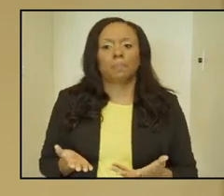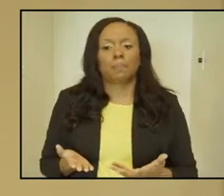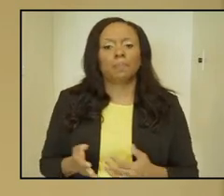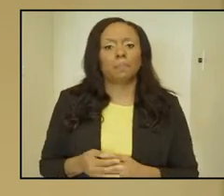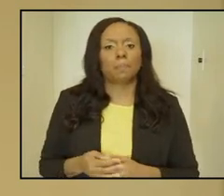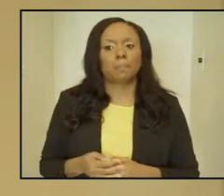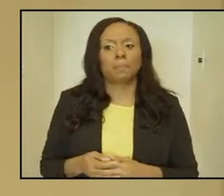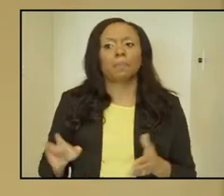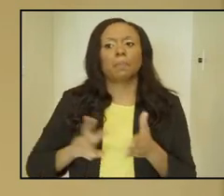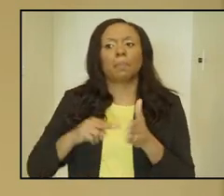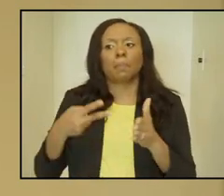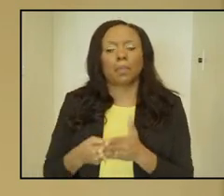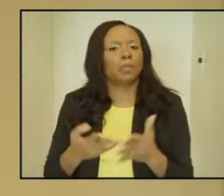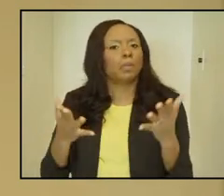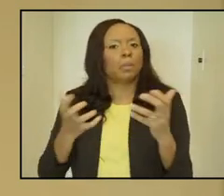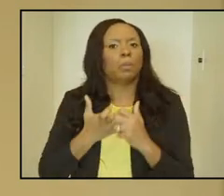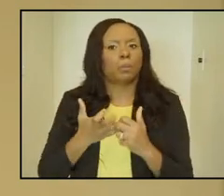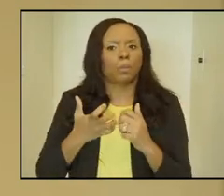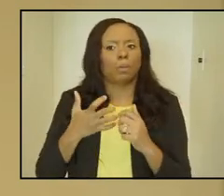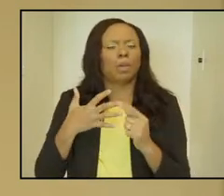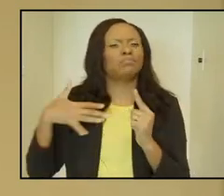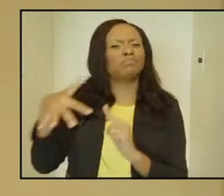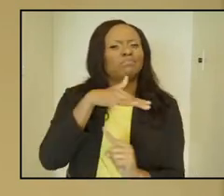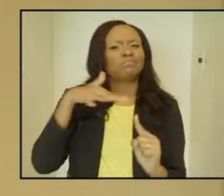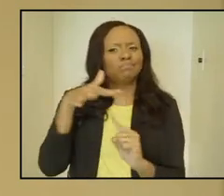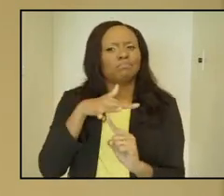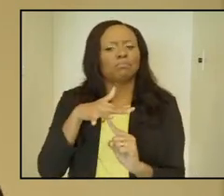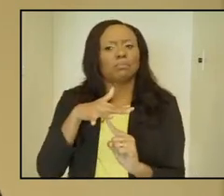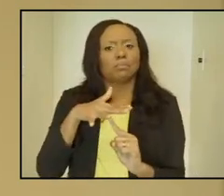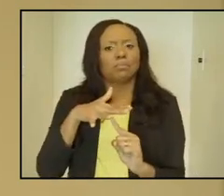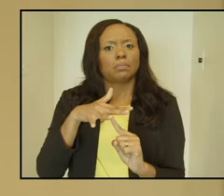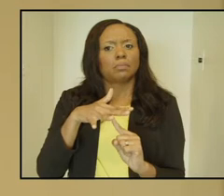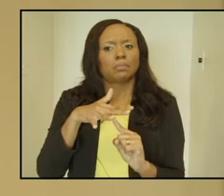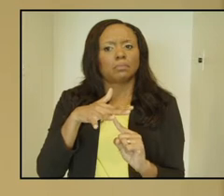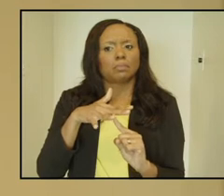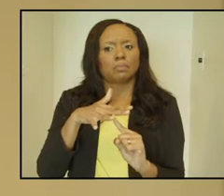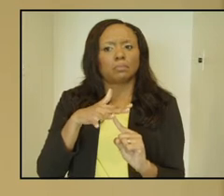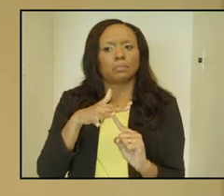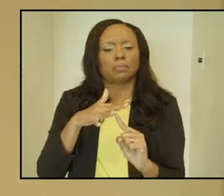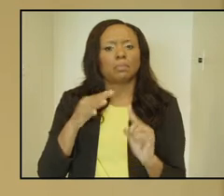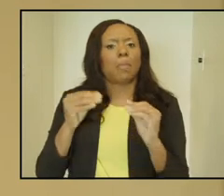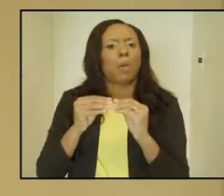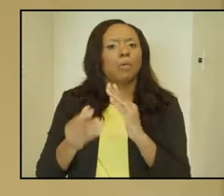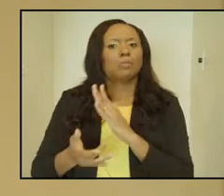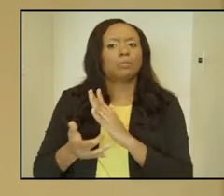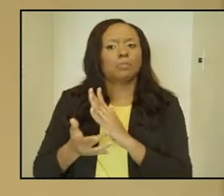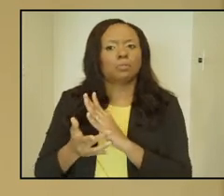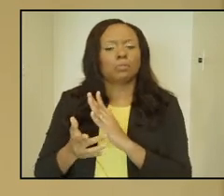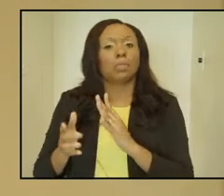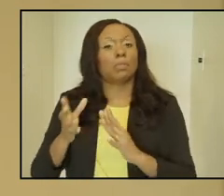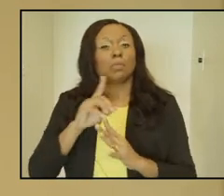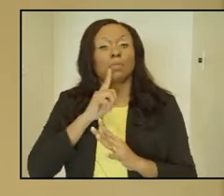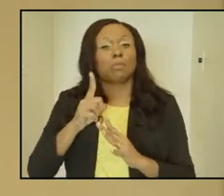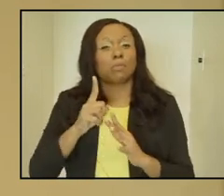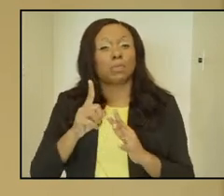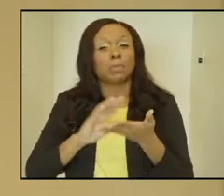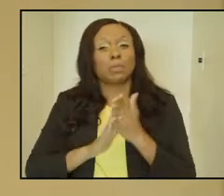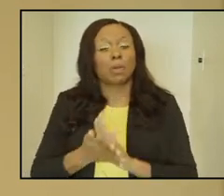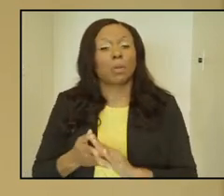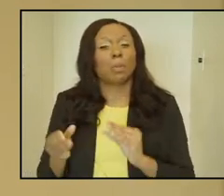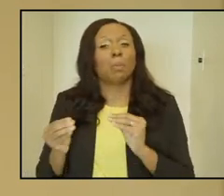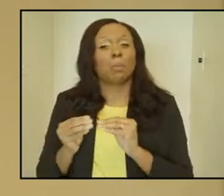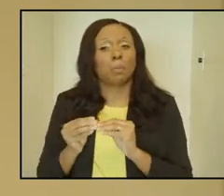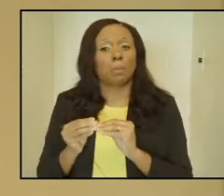environment that is more conducive to doing business in Barbados and are of tremendous importance to potential investors and